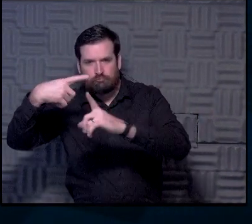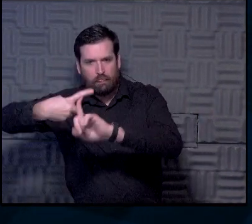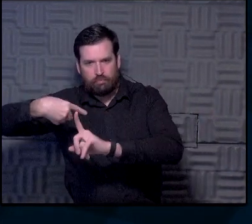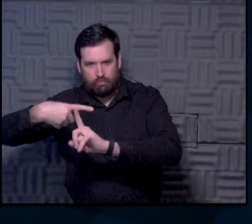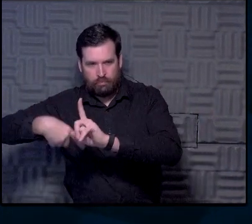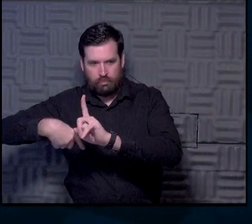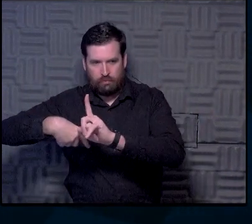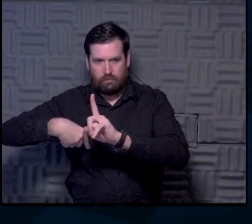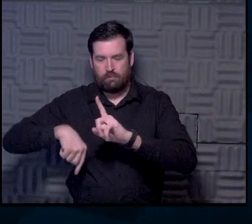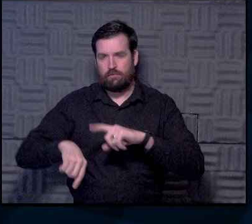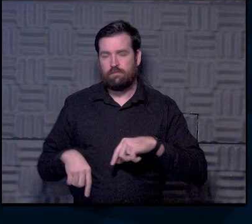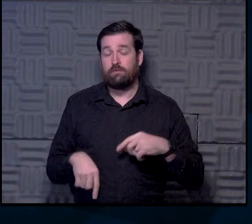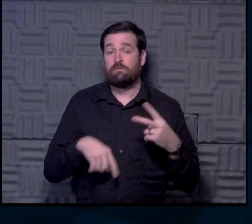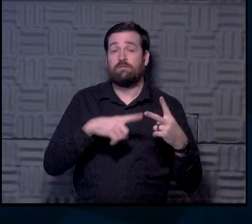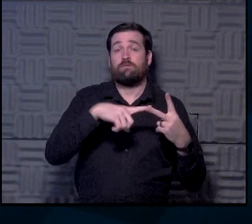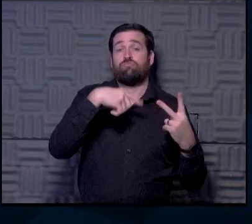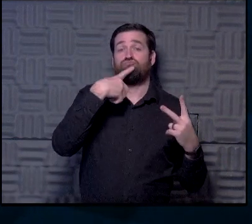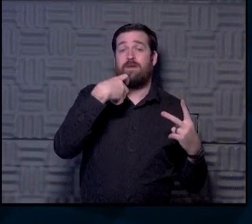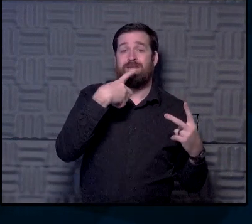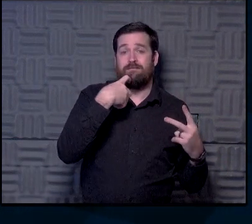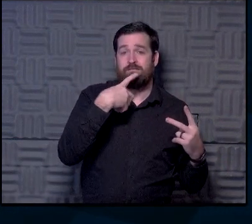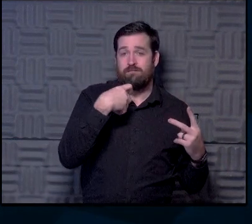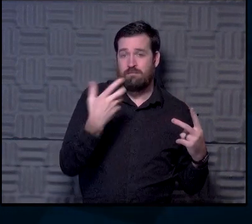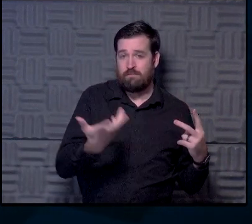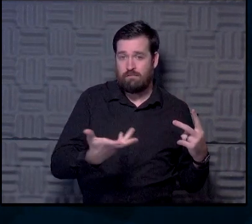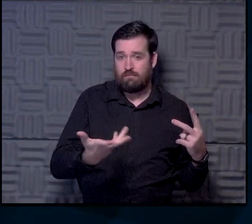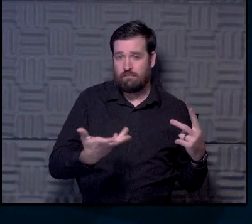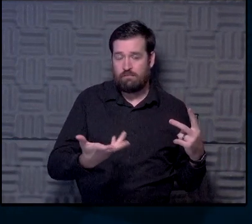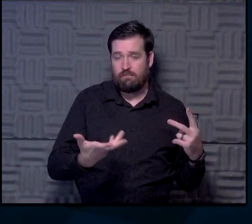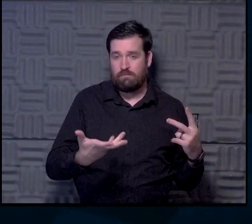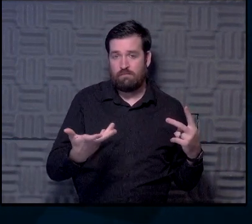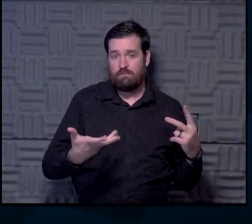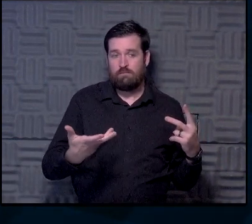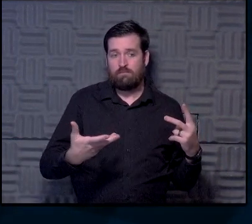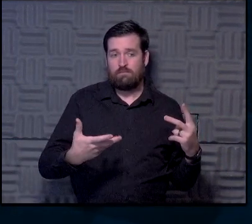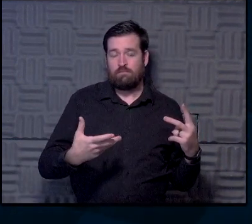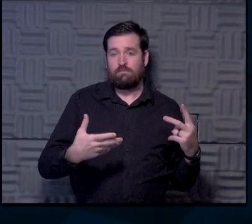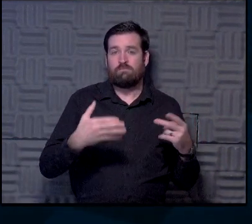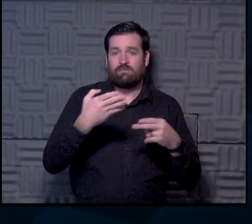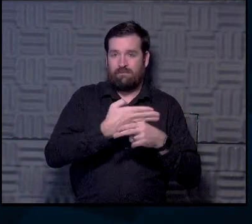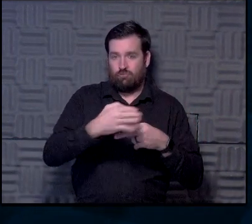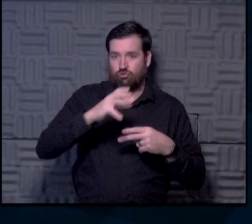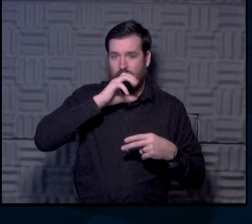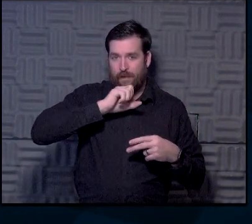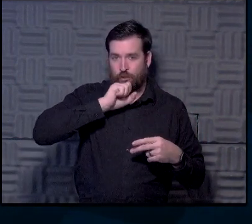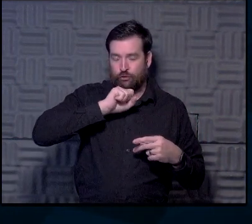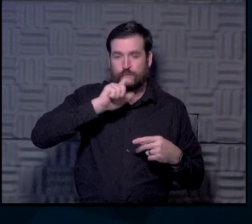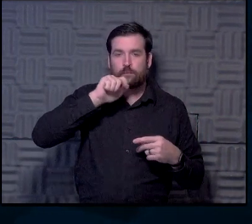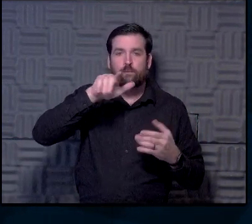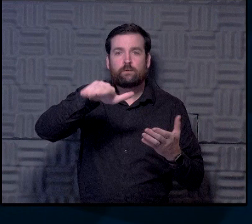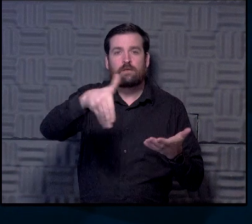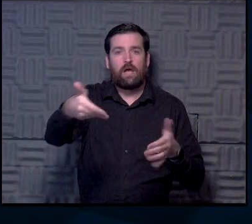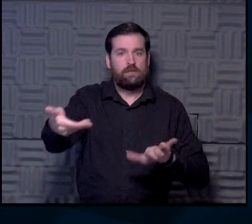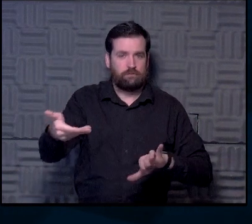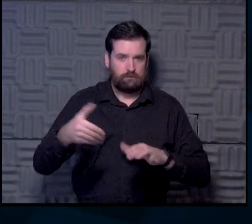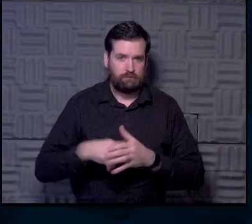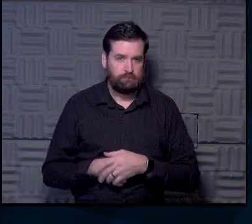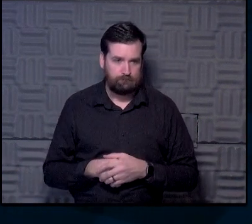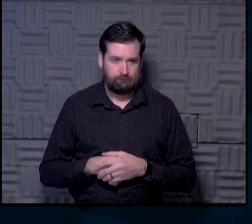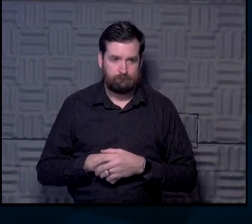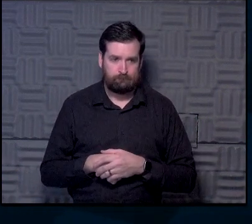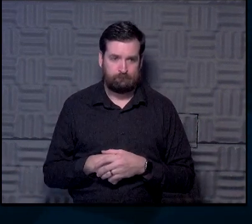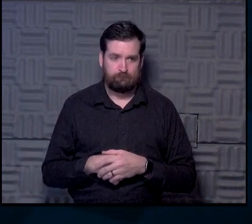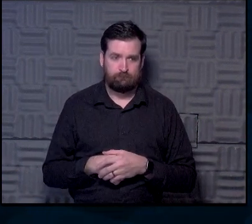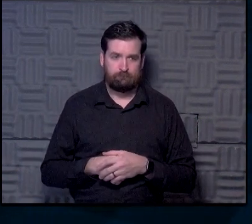hospital. The red line is the average age by month of those who died in the hospital.